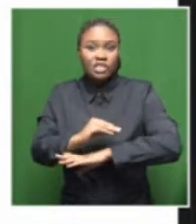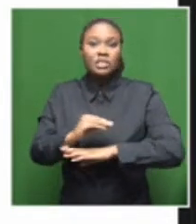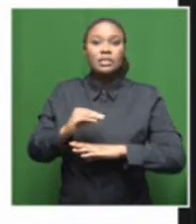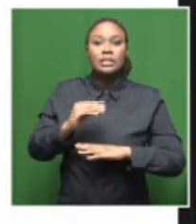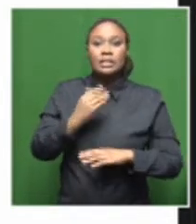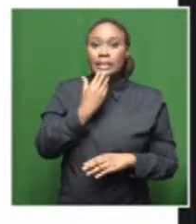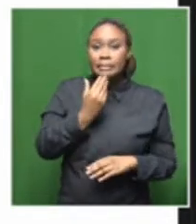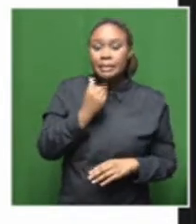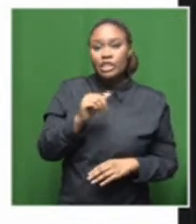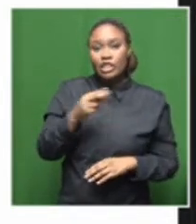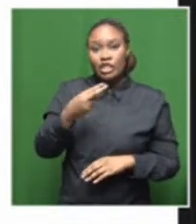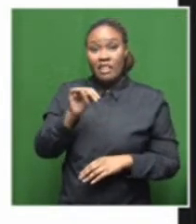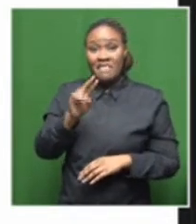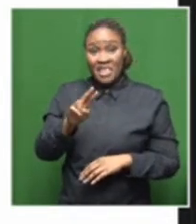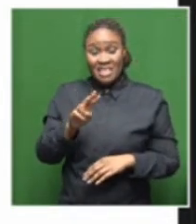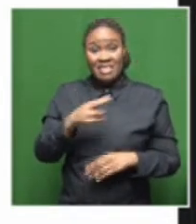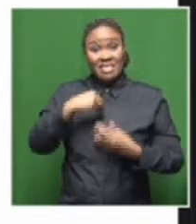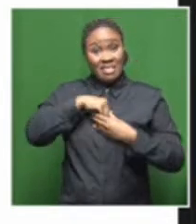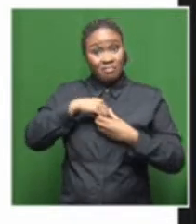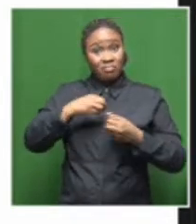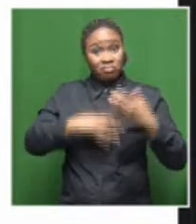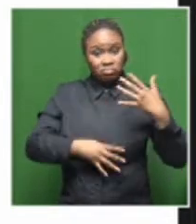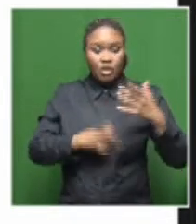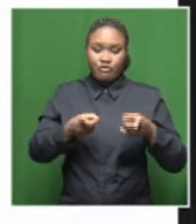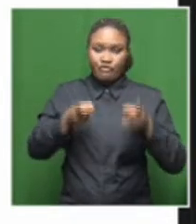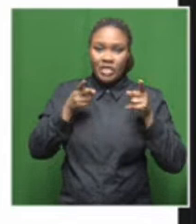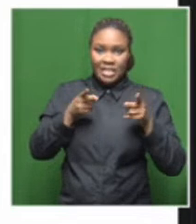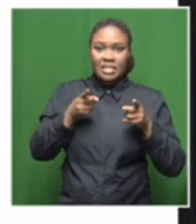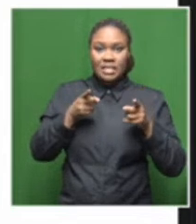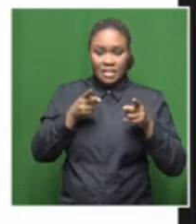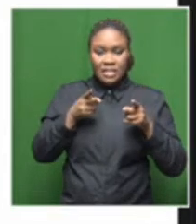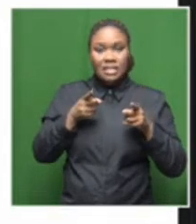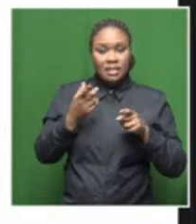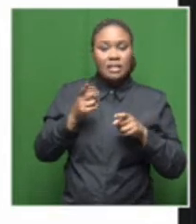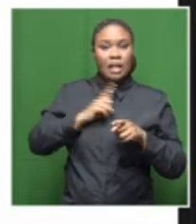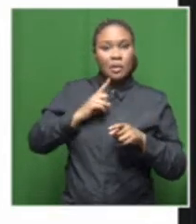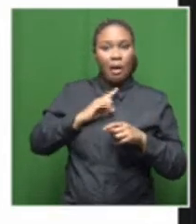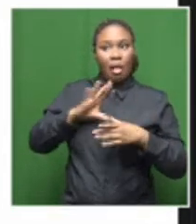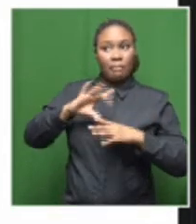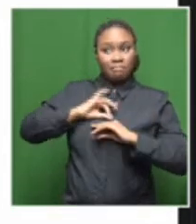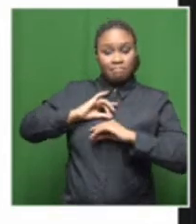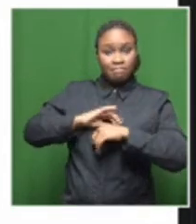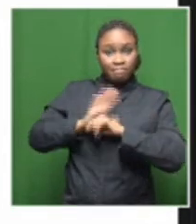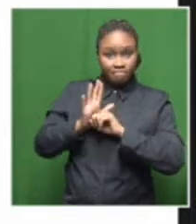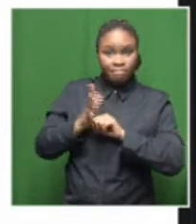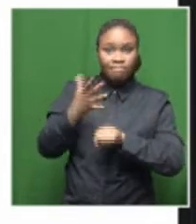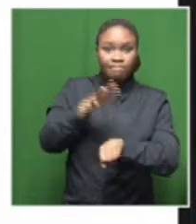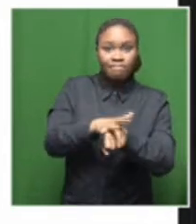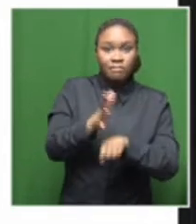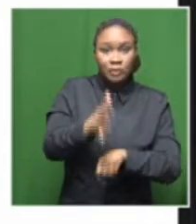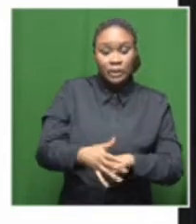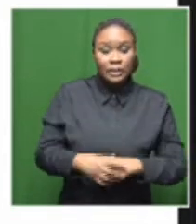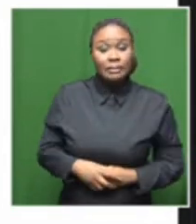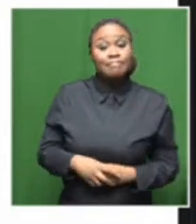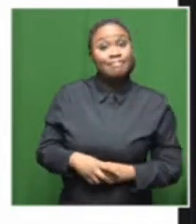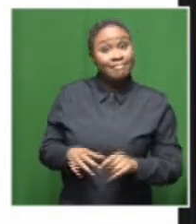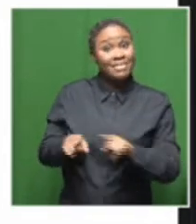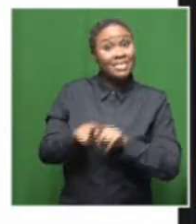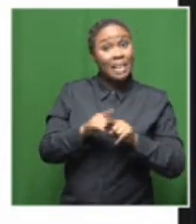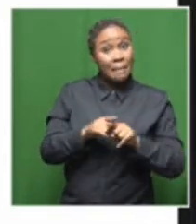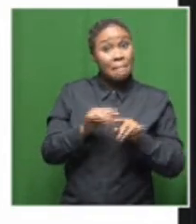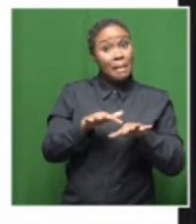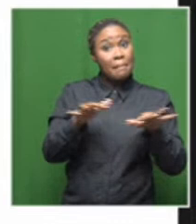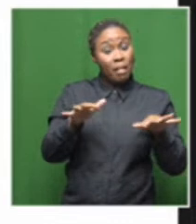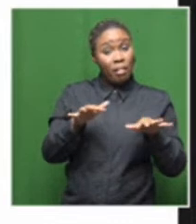HIV are all associated with risks for COVID mortality. Being admitted in the public sector has a higher risk of